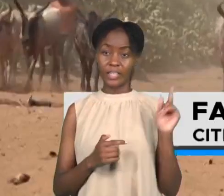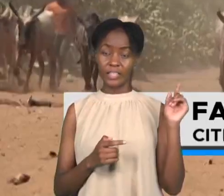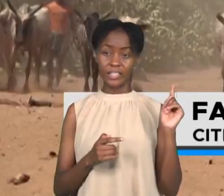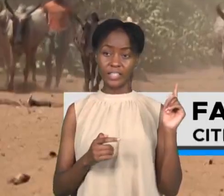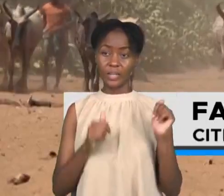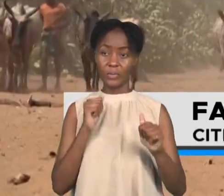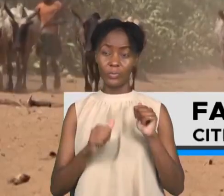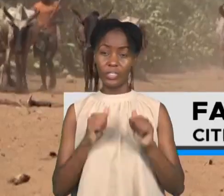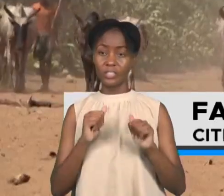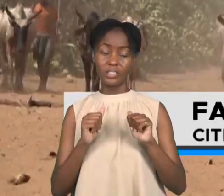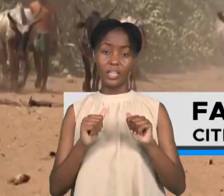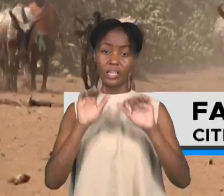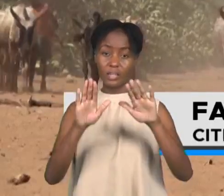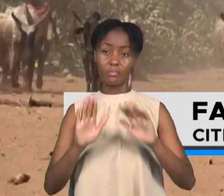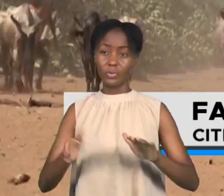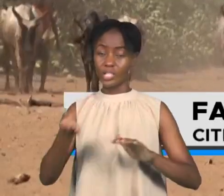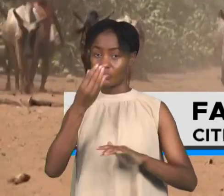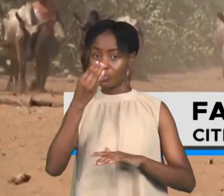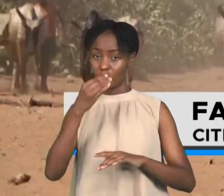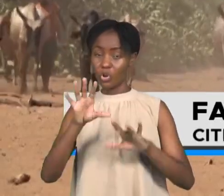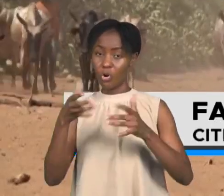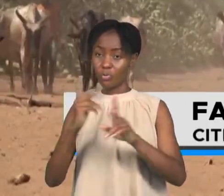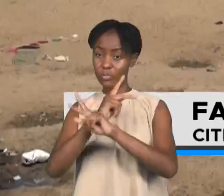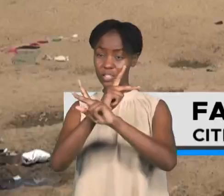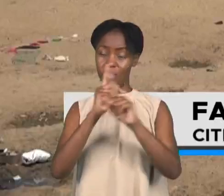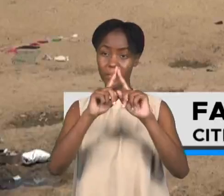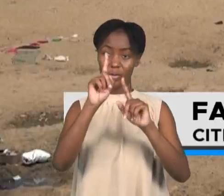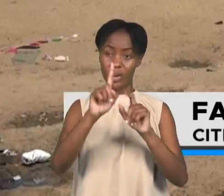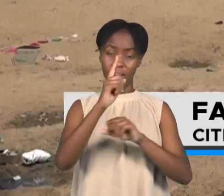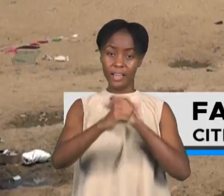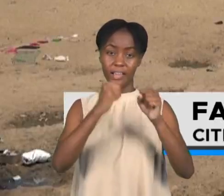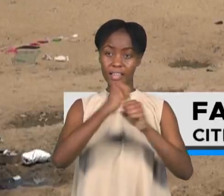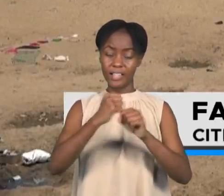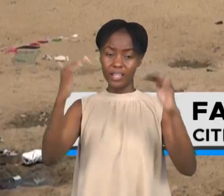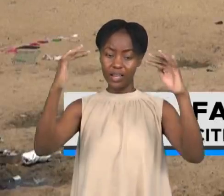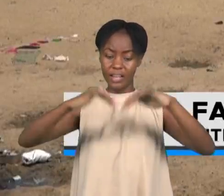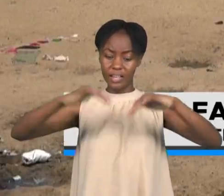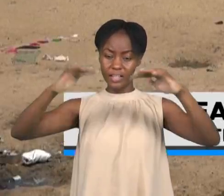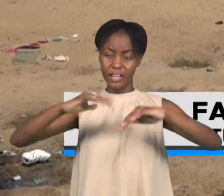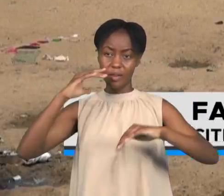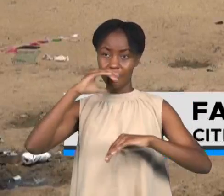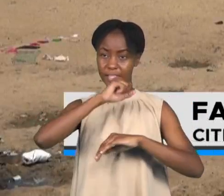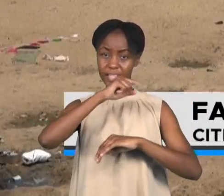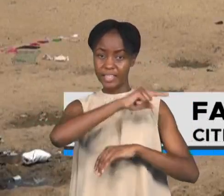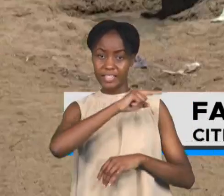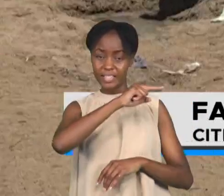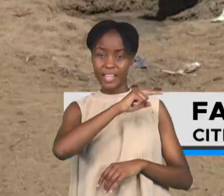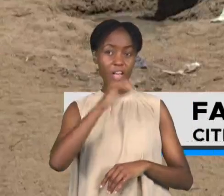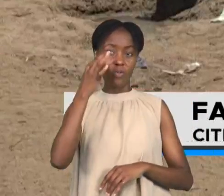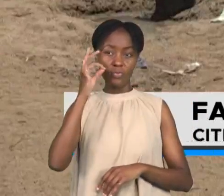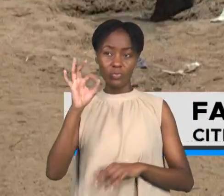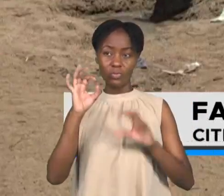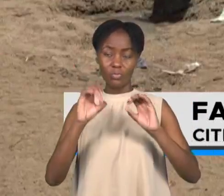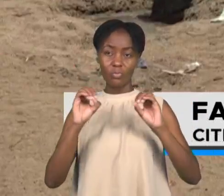as perimeter fences and food pantries. But after more than a year without rain, even the cacti have stopped producing fruit. The